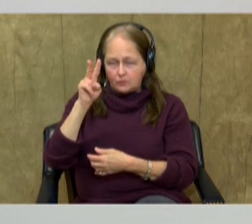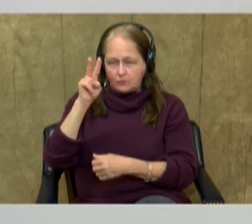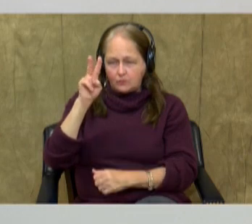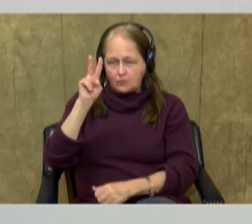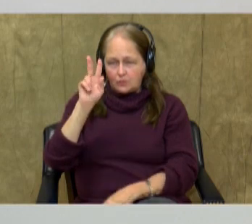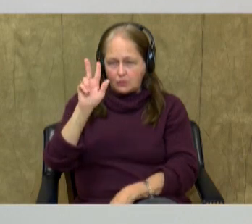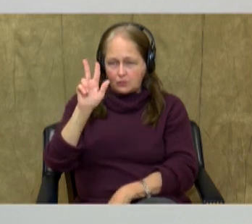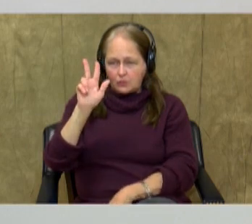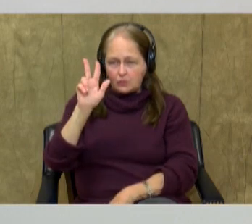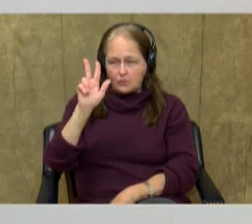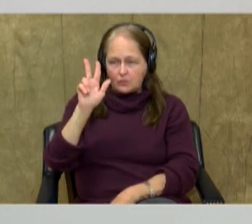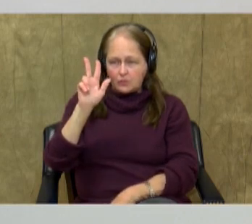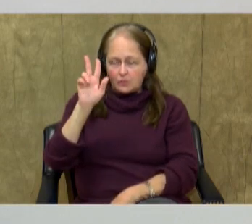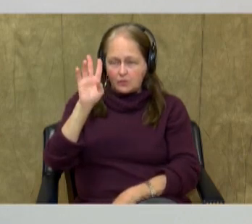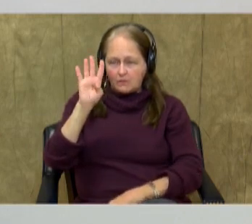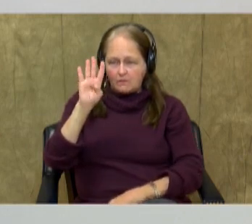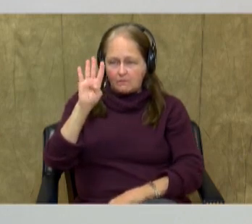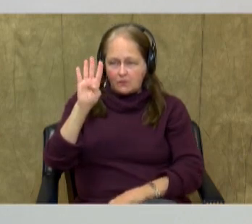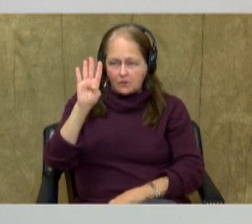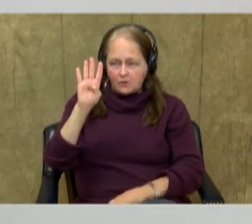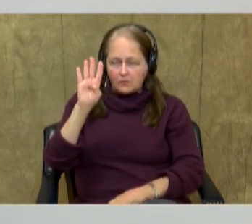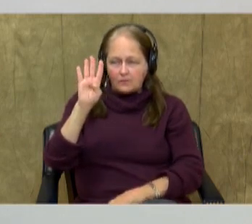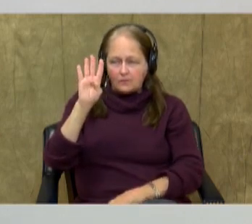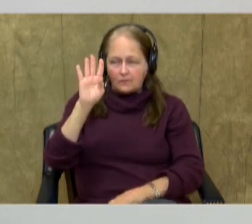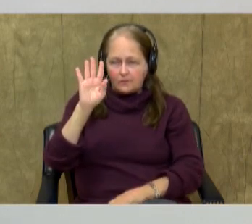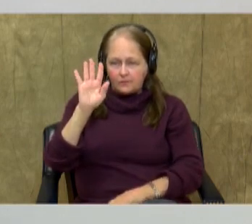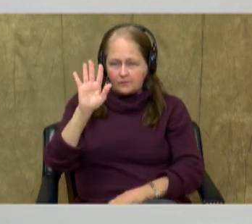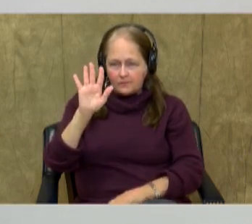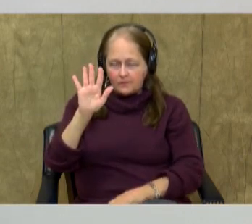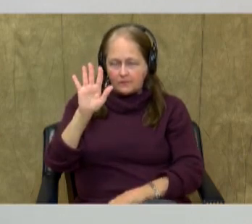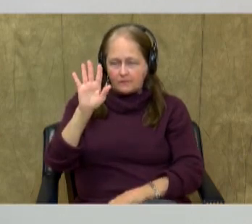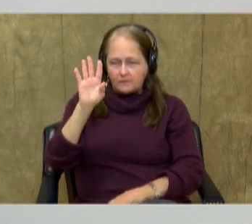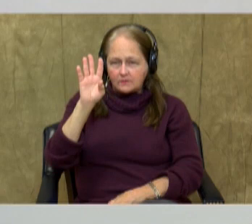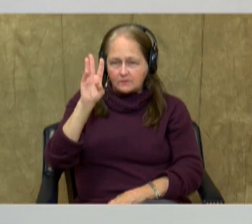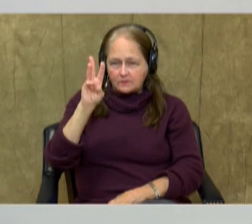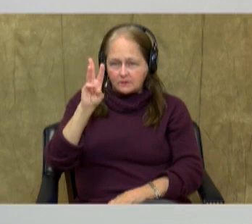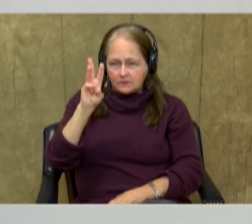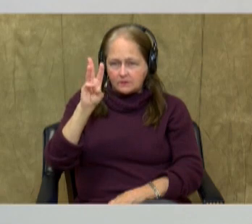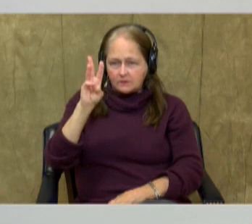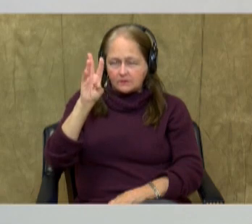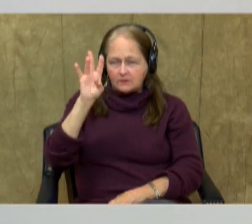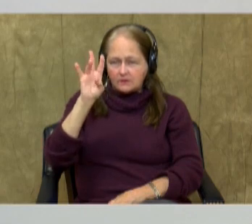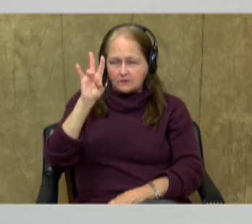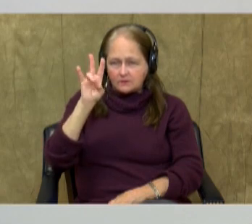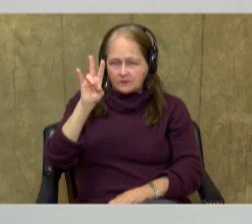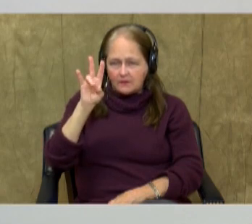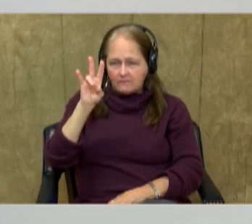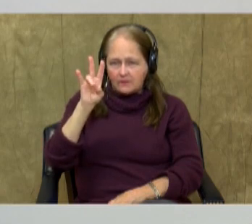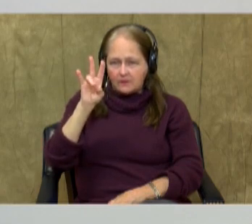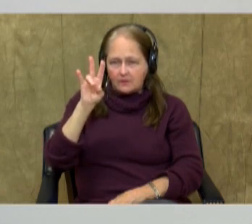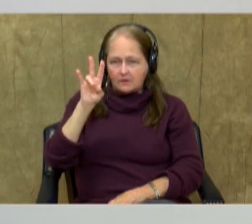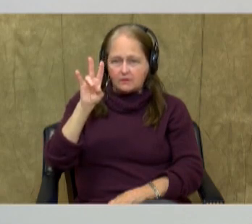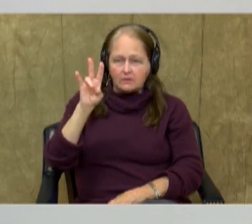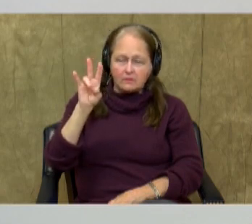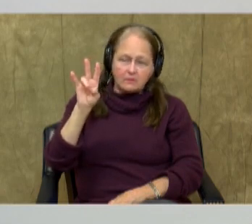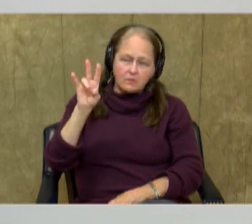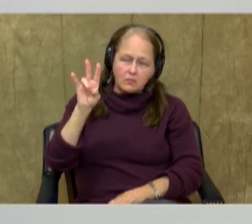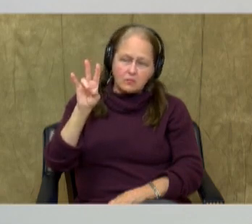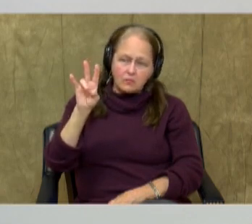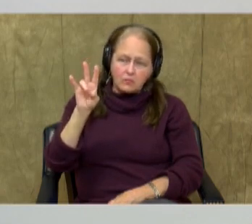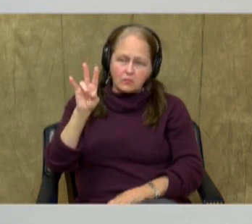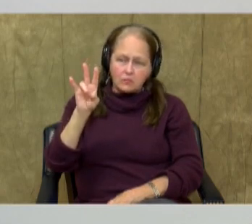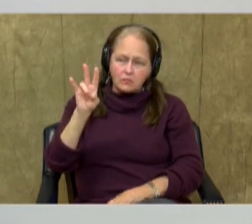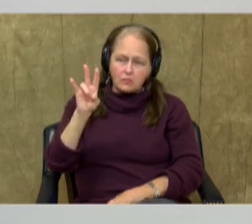2, 3, 4, 5, 6, 7.